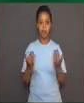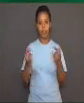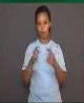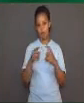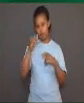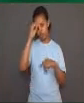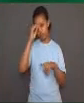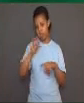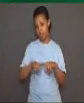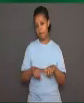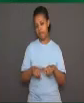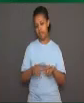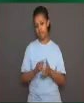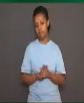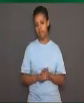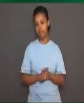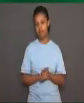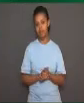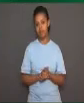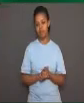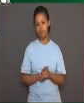Let's get back to our lesson.